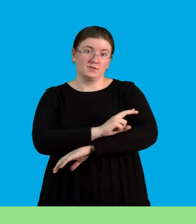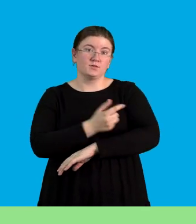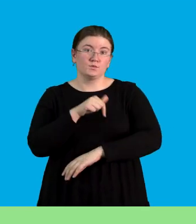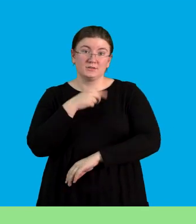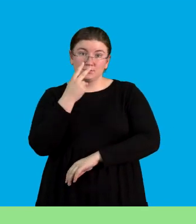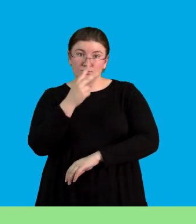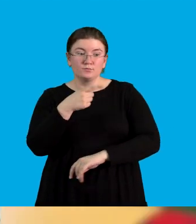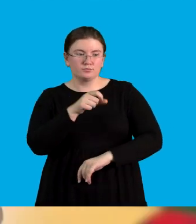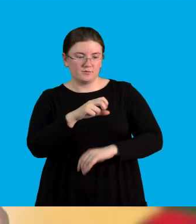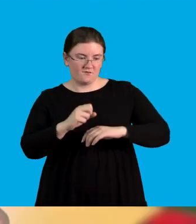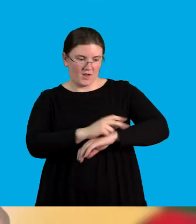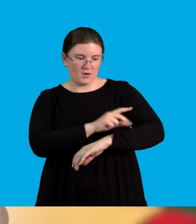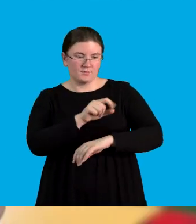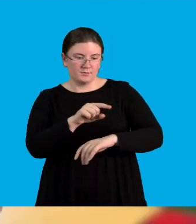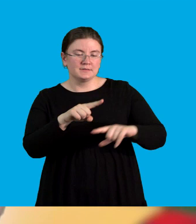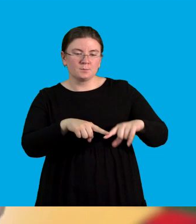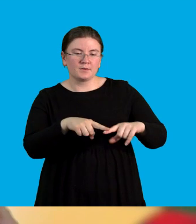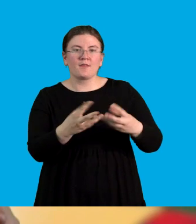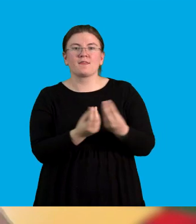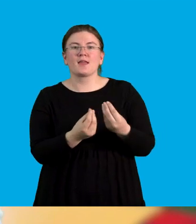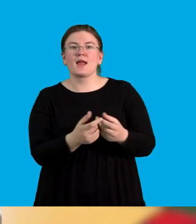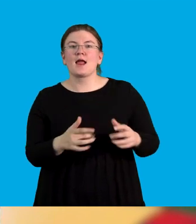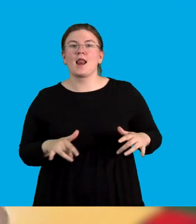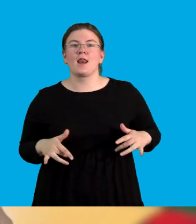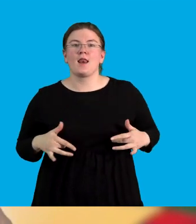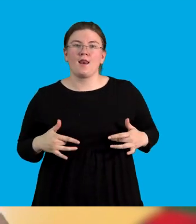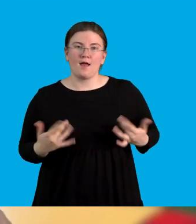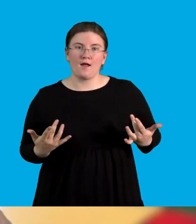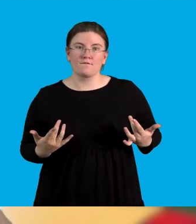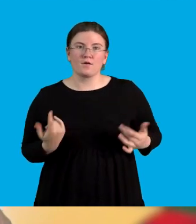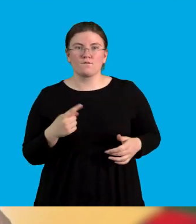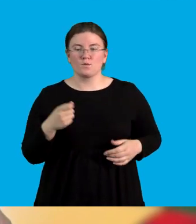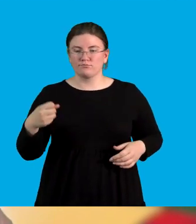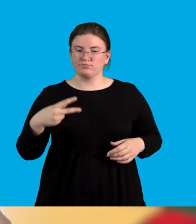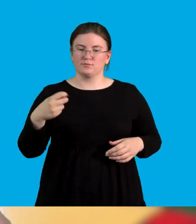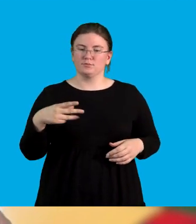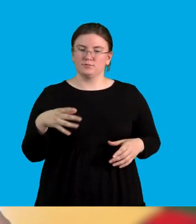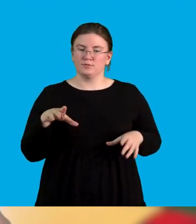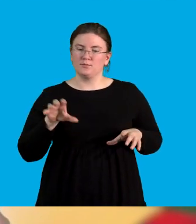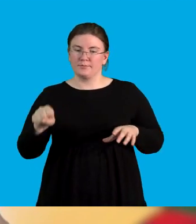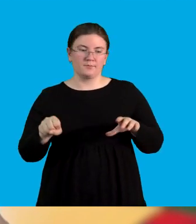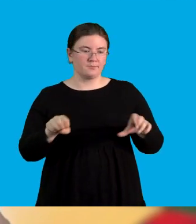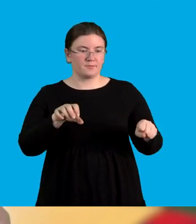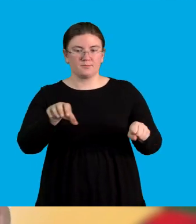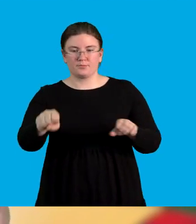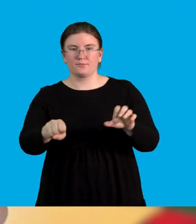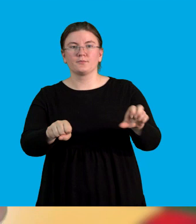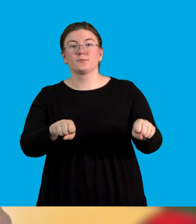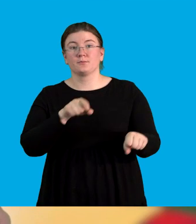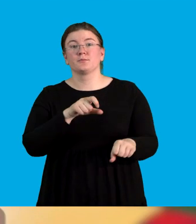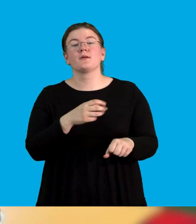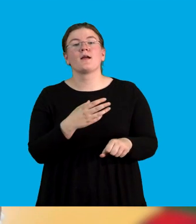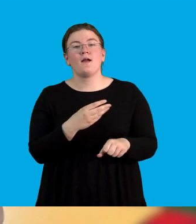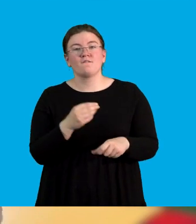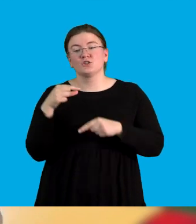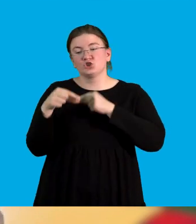saw how a virus is dependent on a living host to replicate, and it carries genetic material in the form of